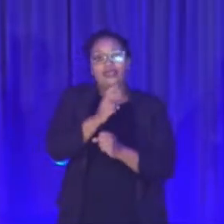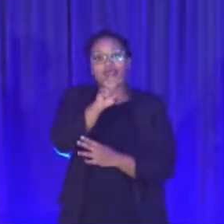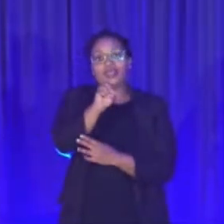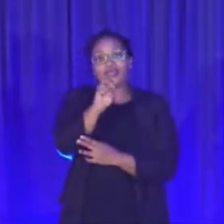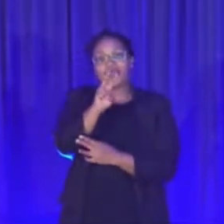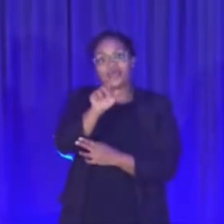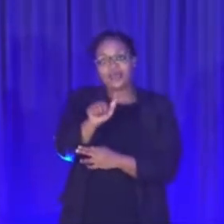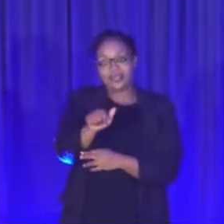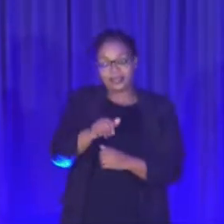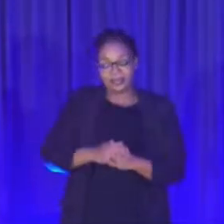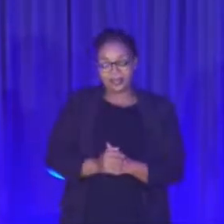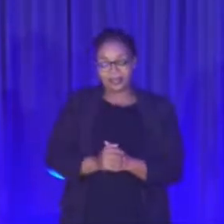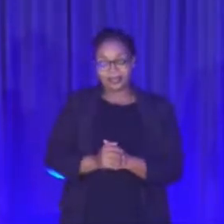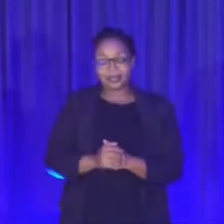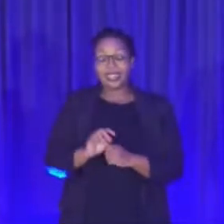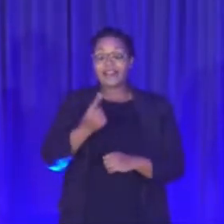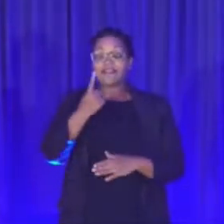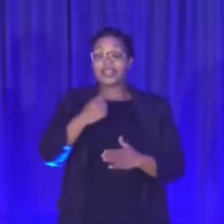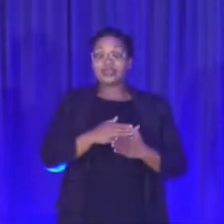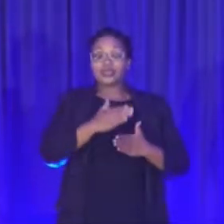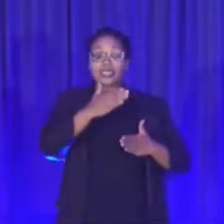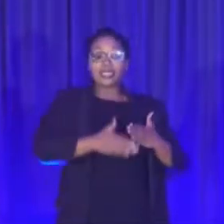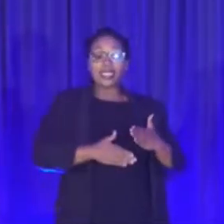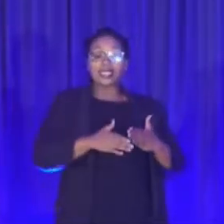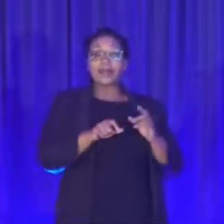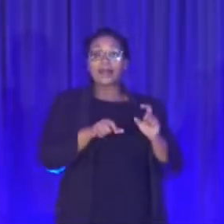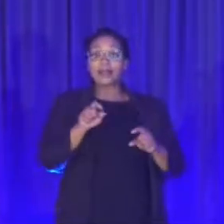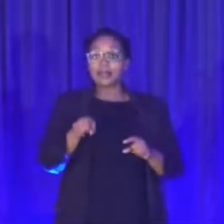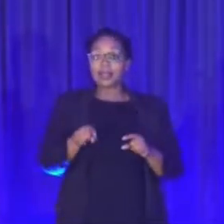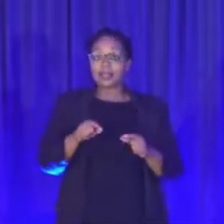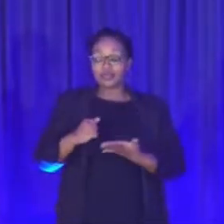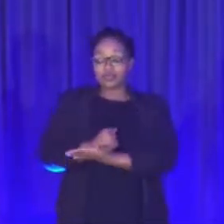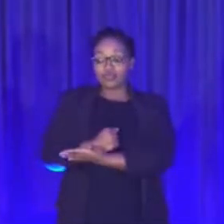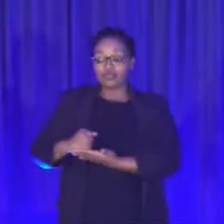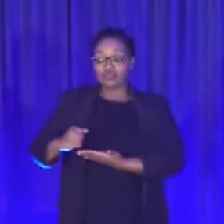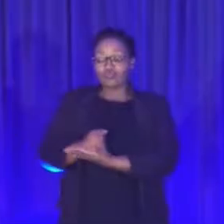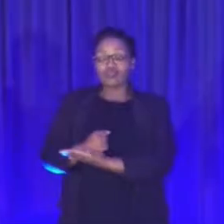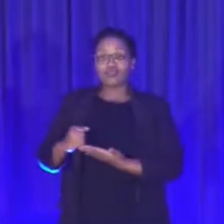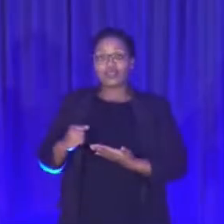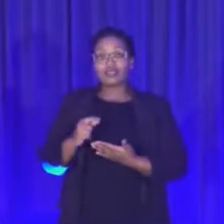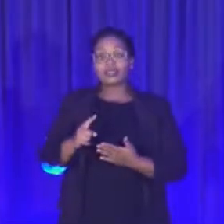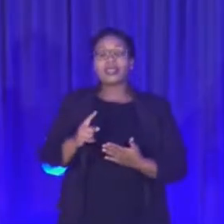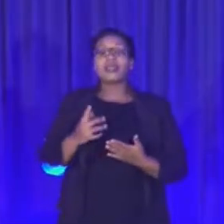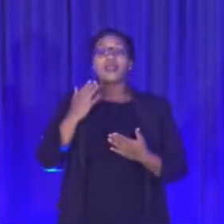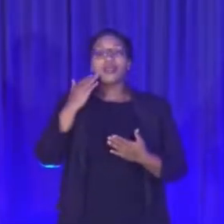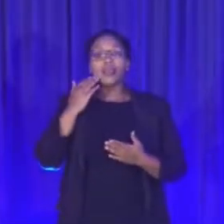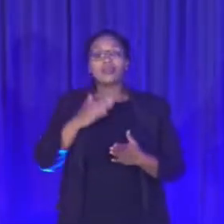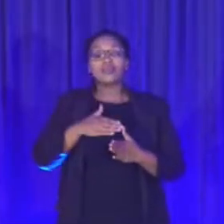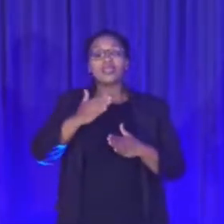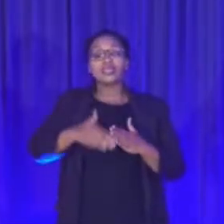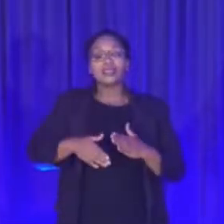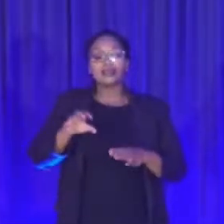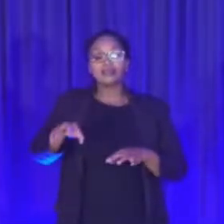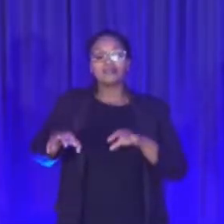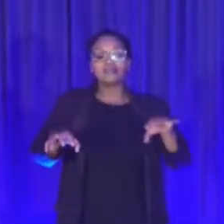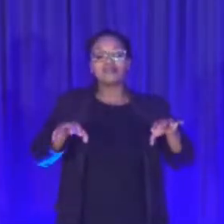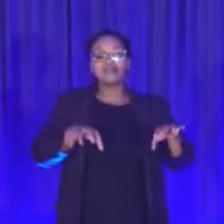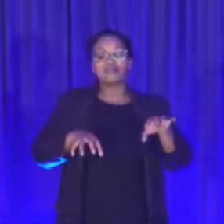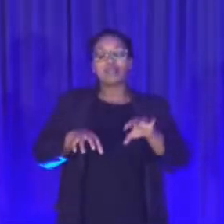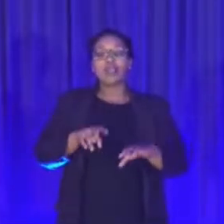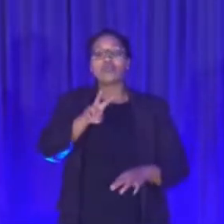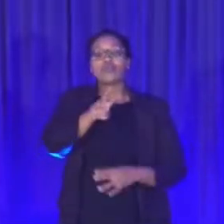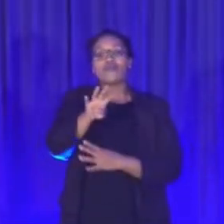weekend, approximately 24,000 registration points will open across the